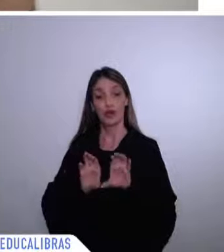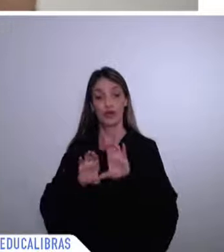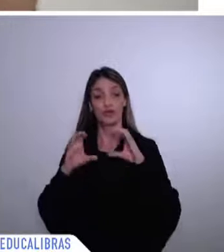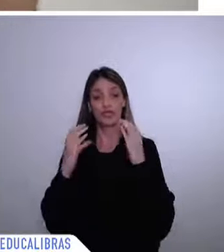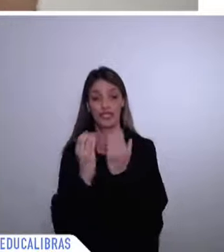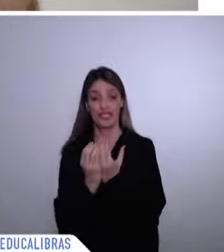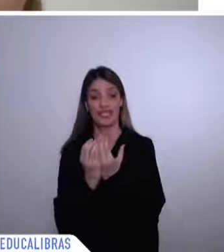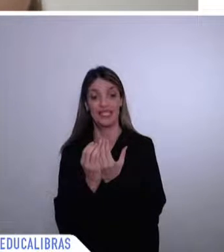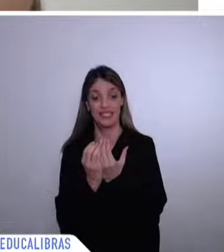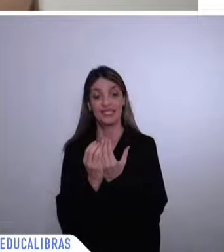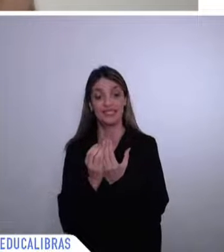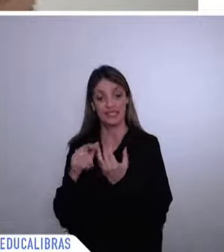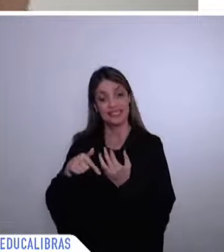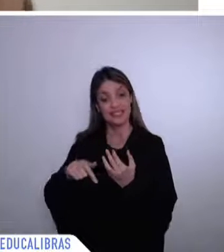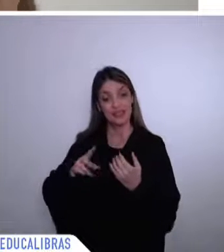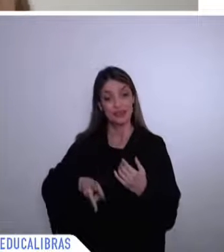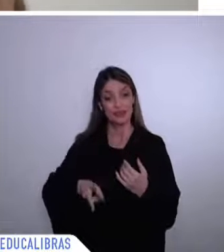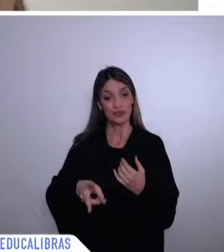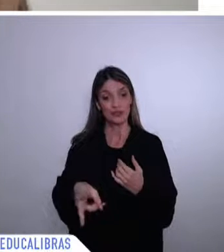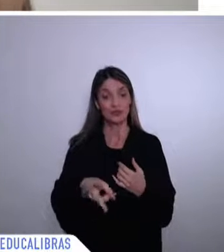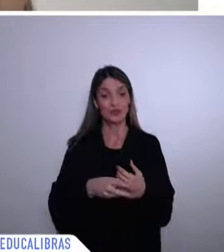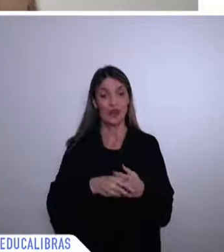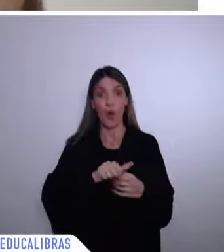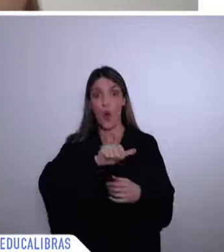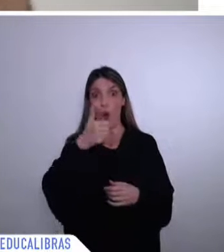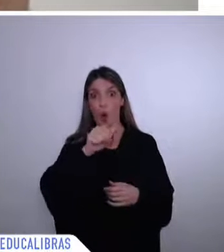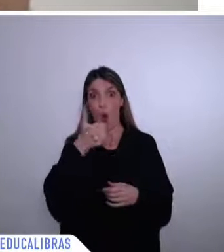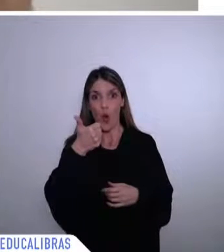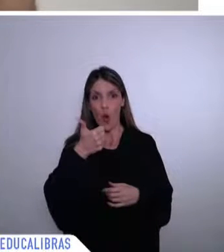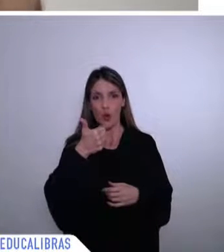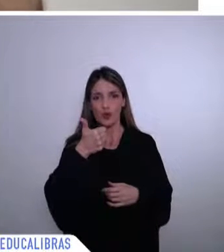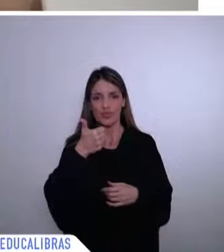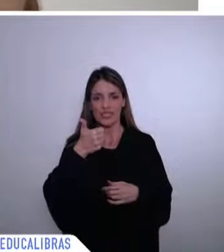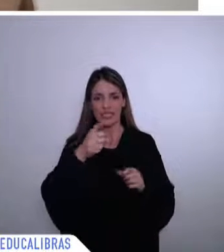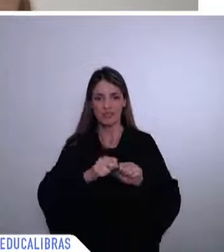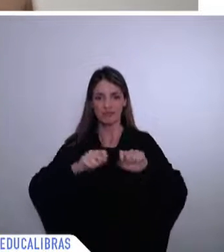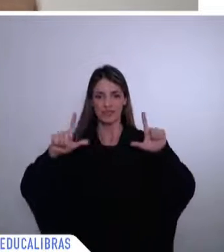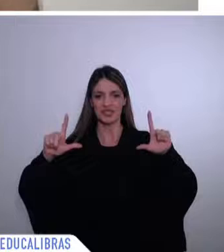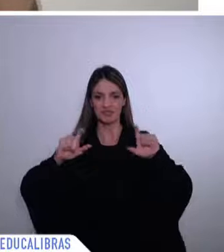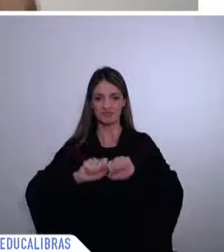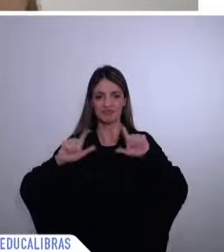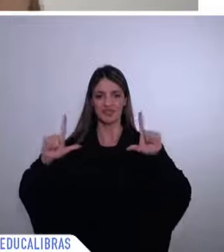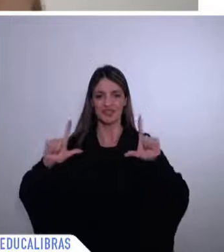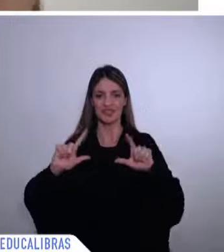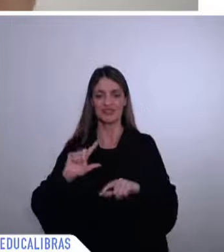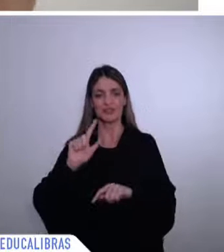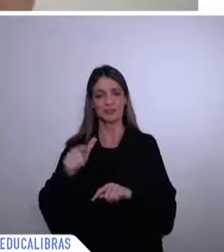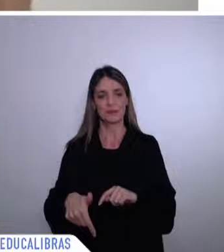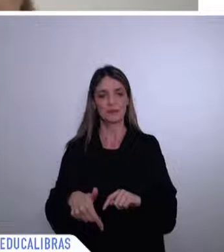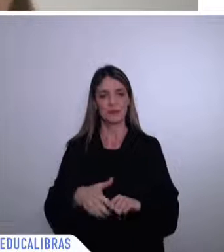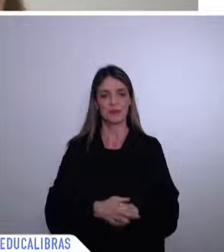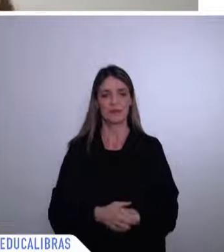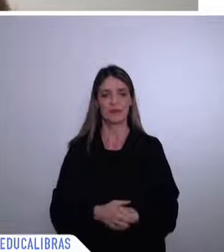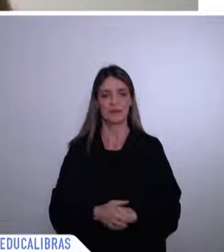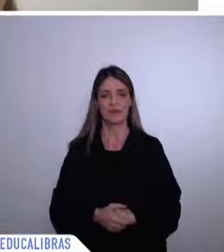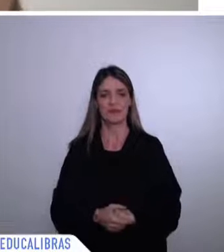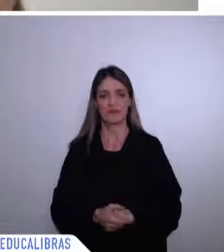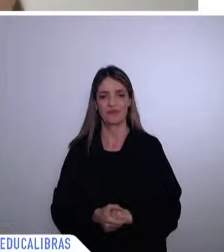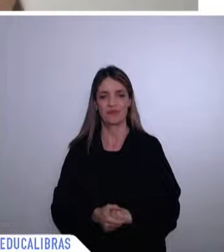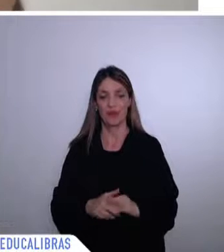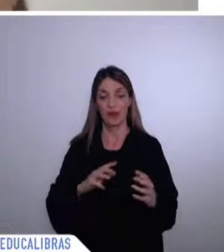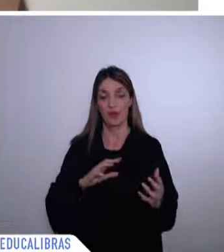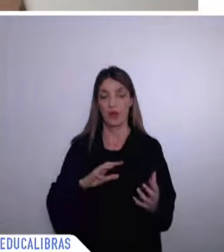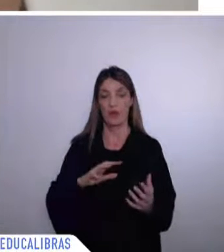future for the rest of the conference. We still have 11 more panels, and the next one is going to be